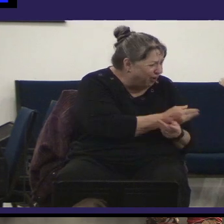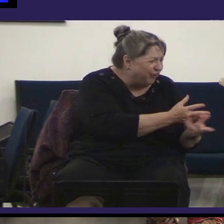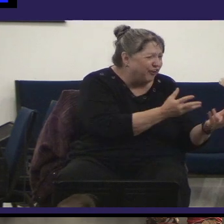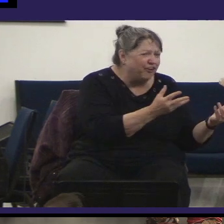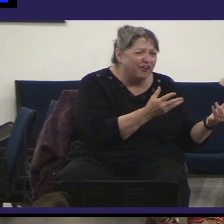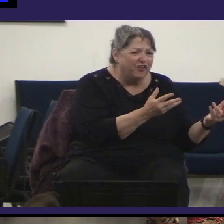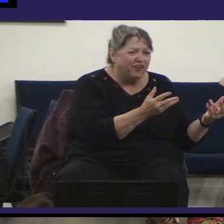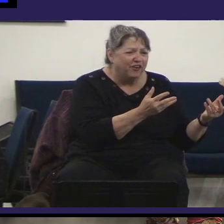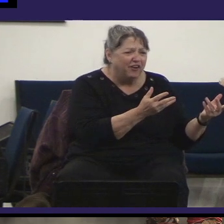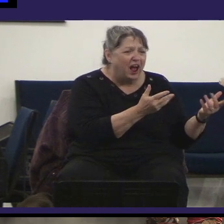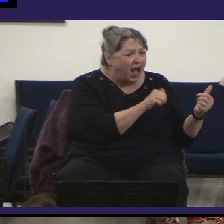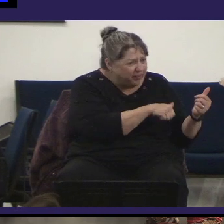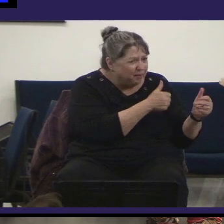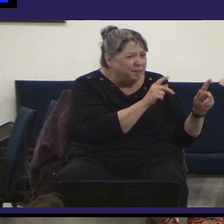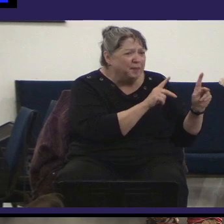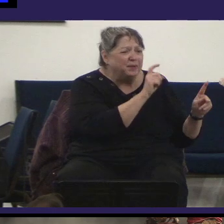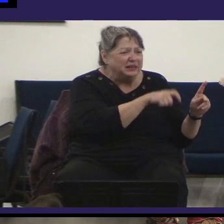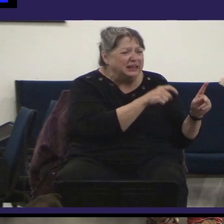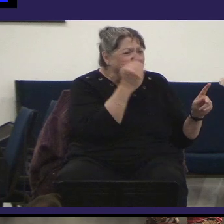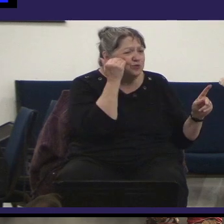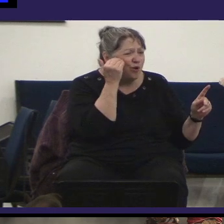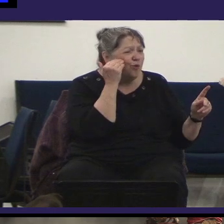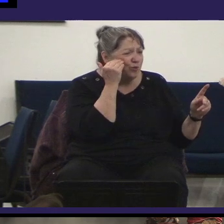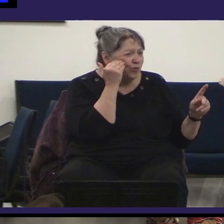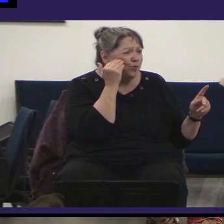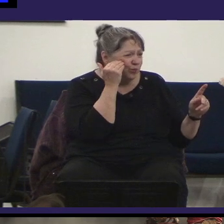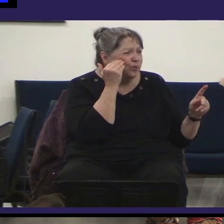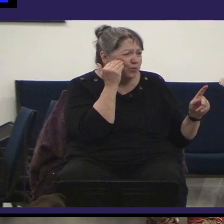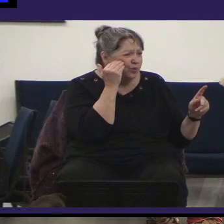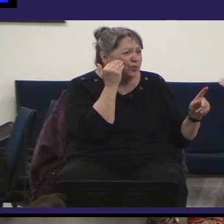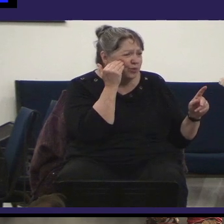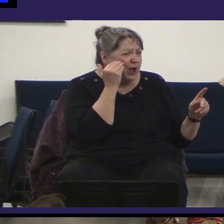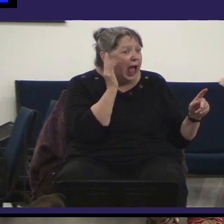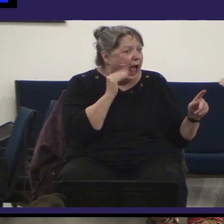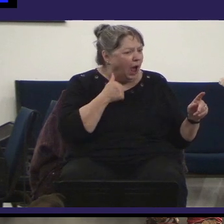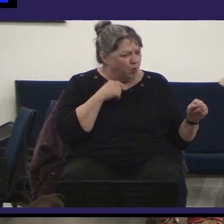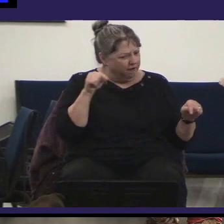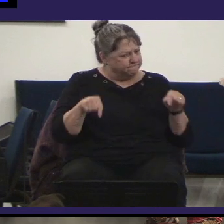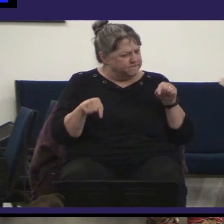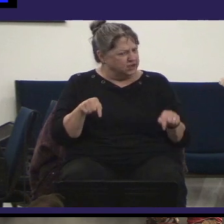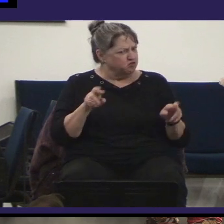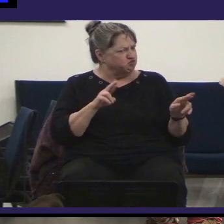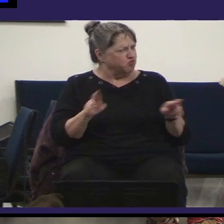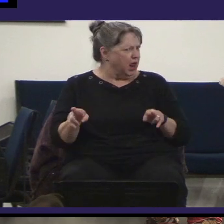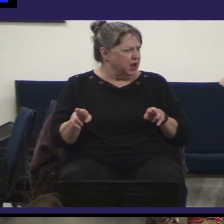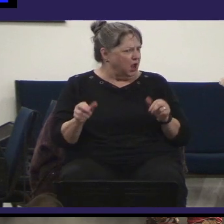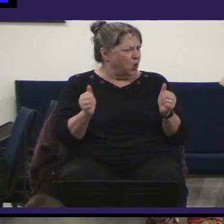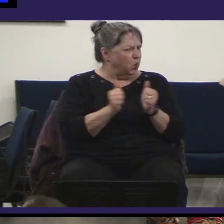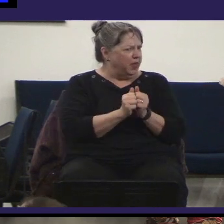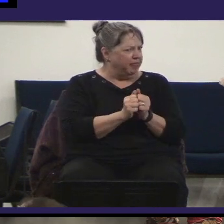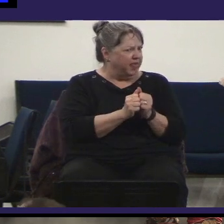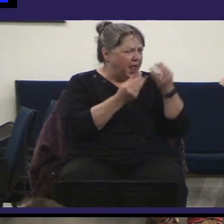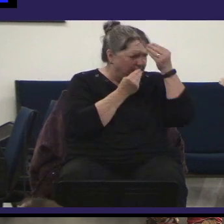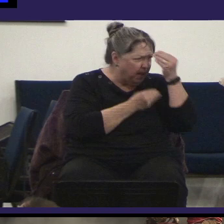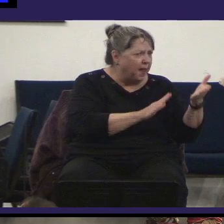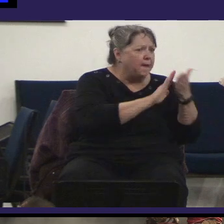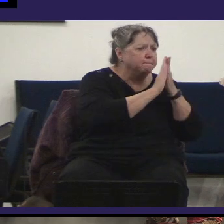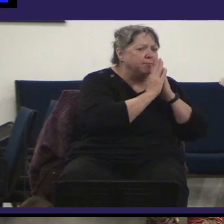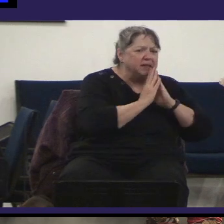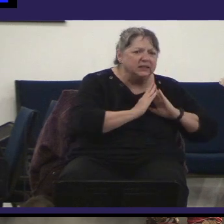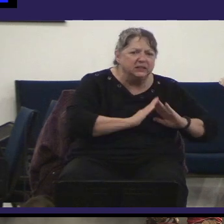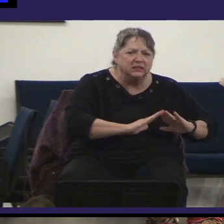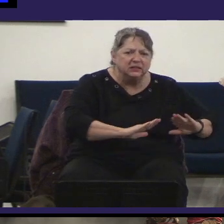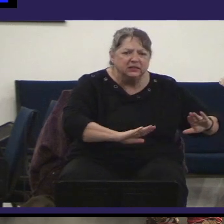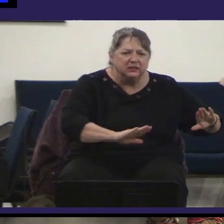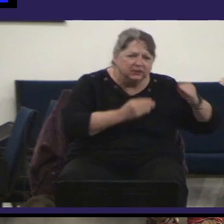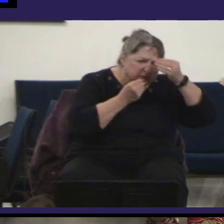to share the good news. Our feet fitted with the readiness of the gospel of peace. Gospel is the Greek word